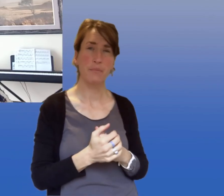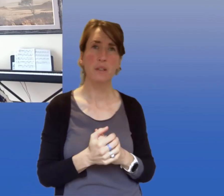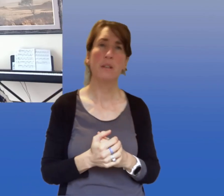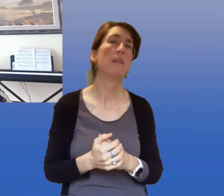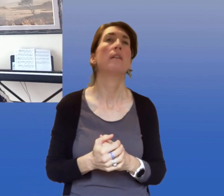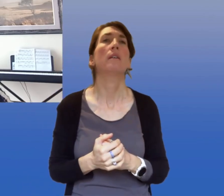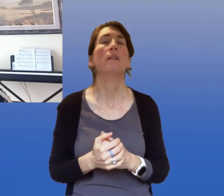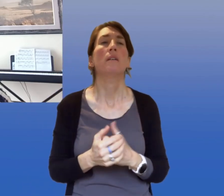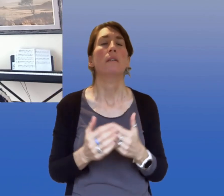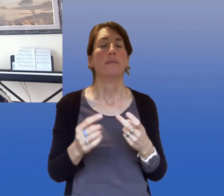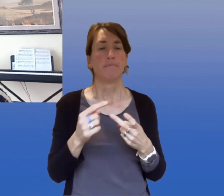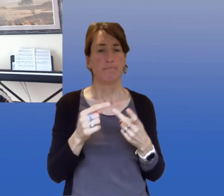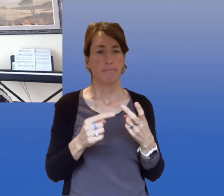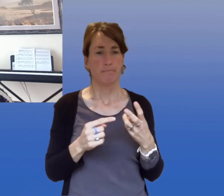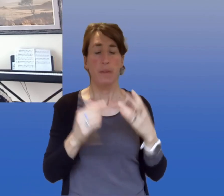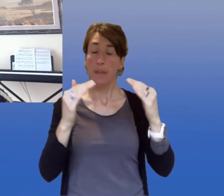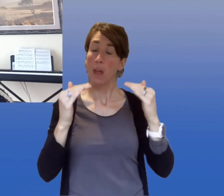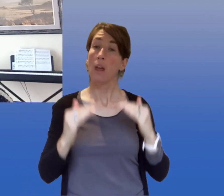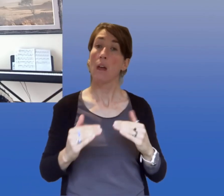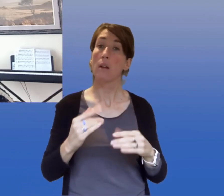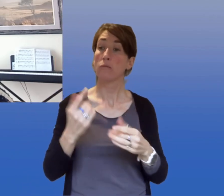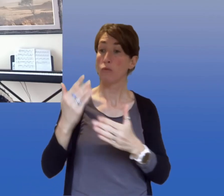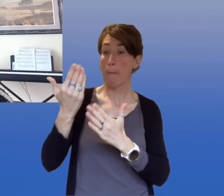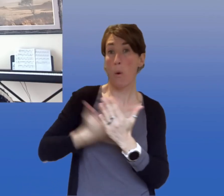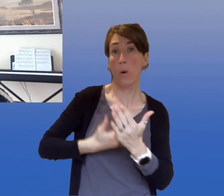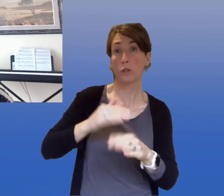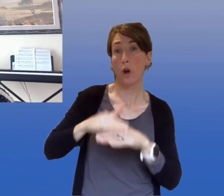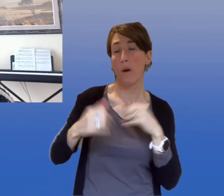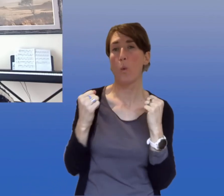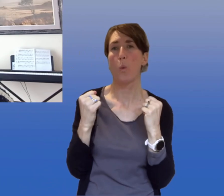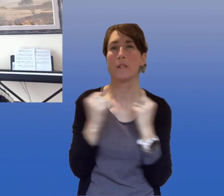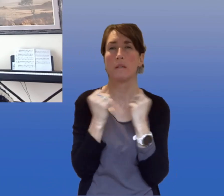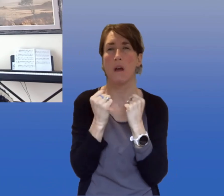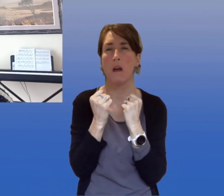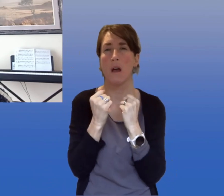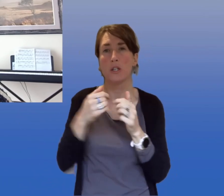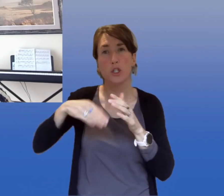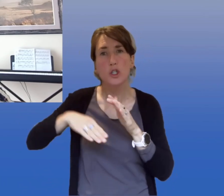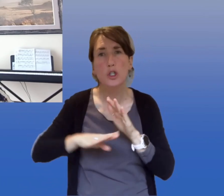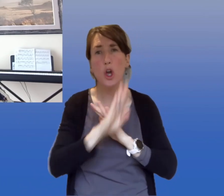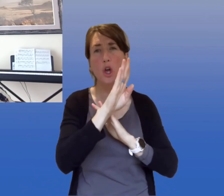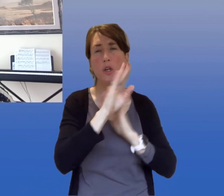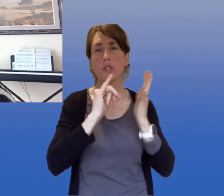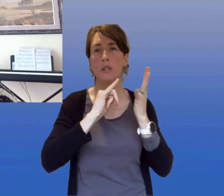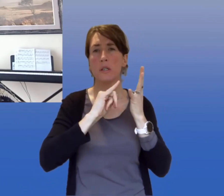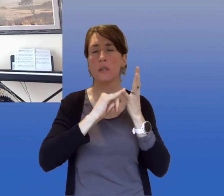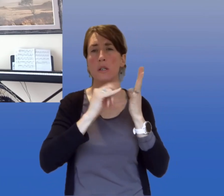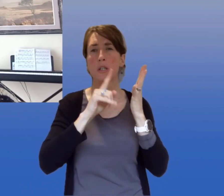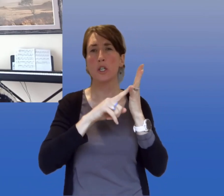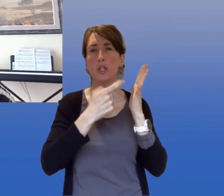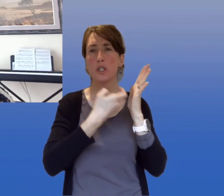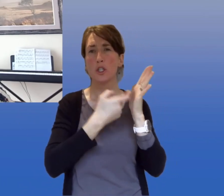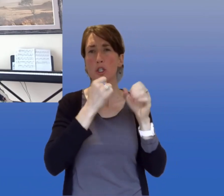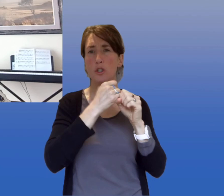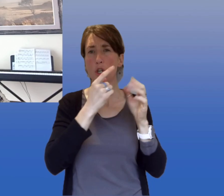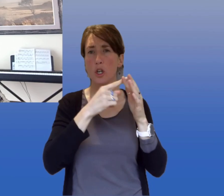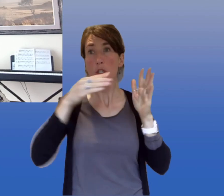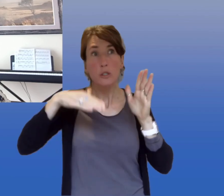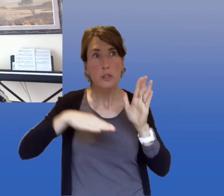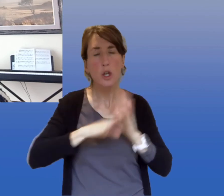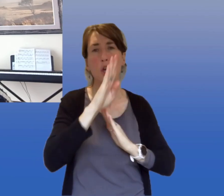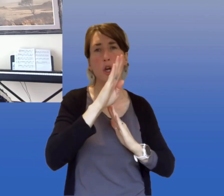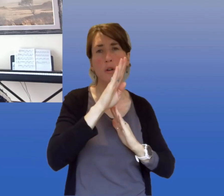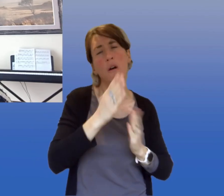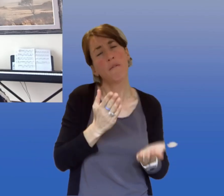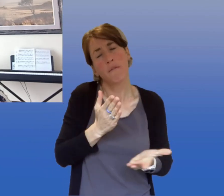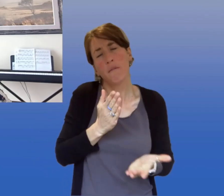We took a report as well on winter and surge planning. So it used to just be called winter planning, but we added